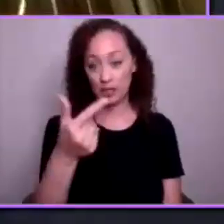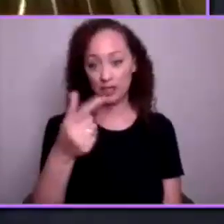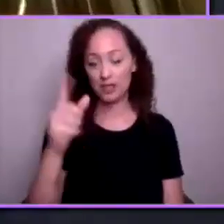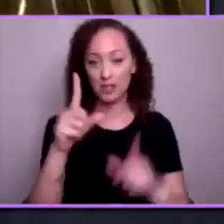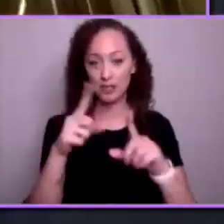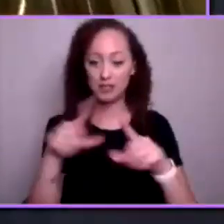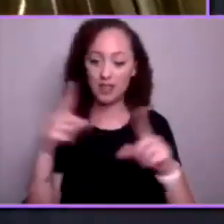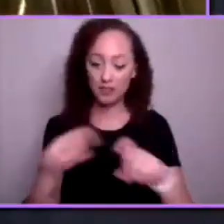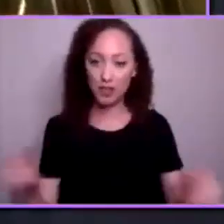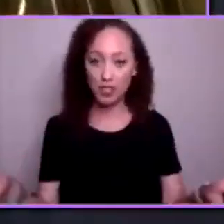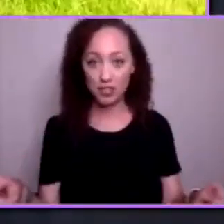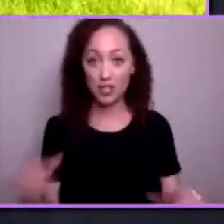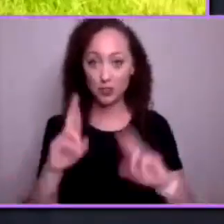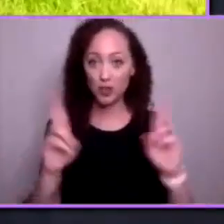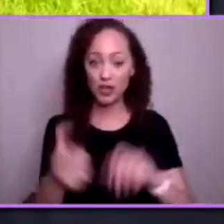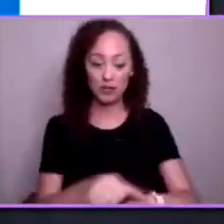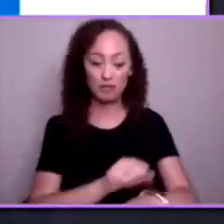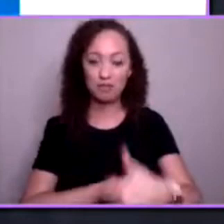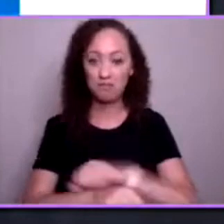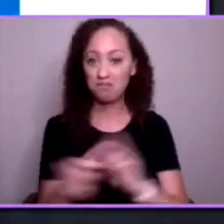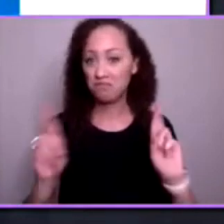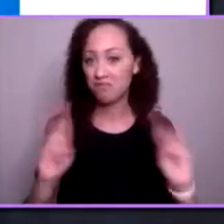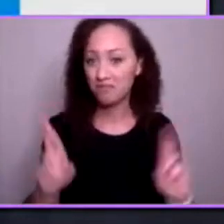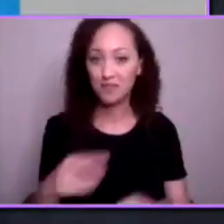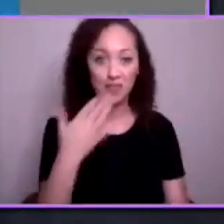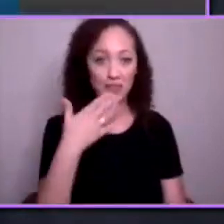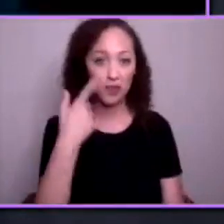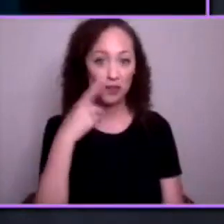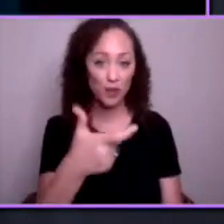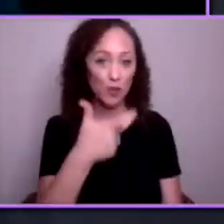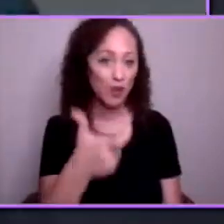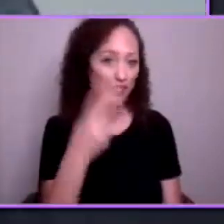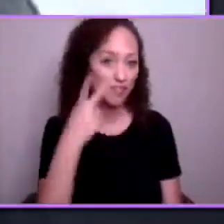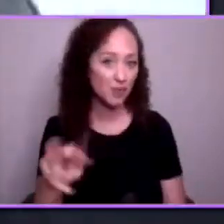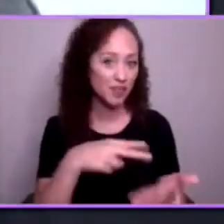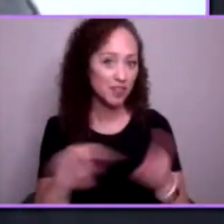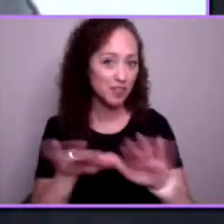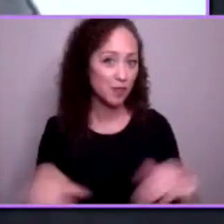your sleeves and get to work with us. Thanks for watching. We'll see you on the dance floor.